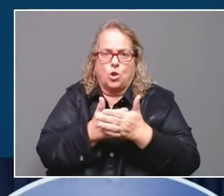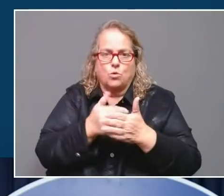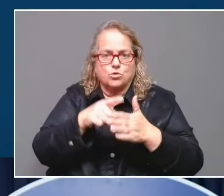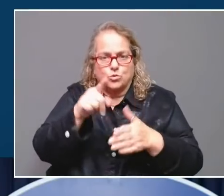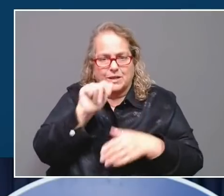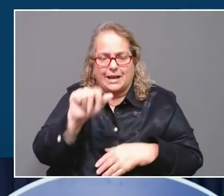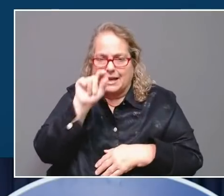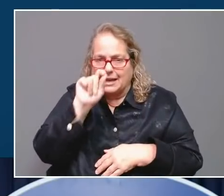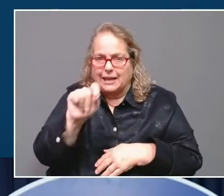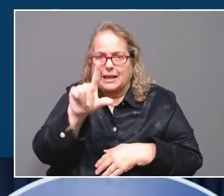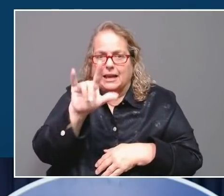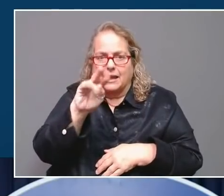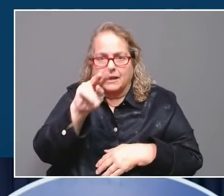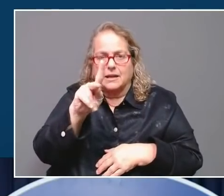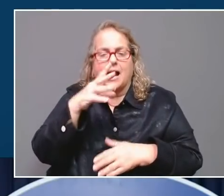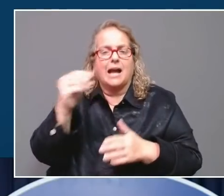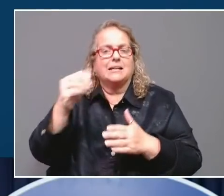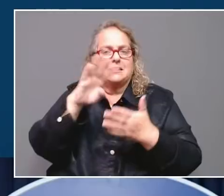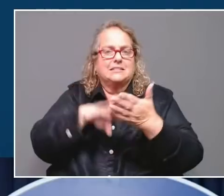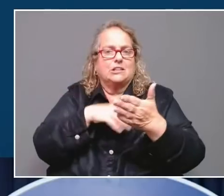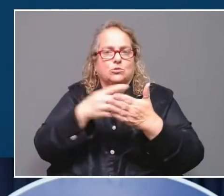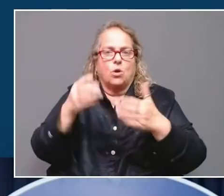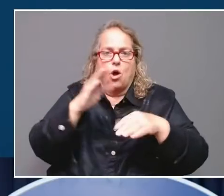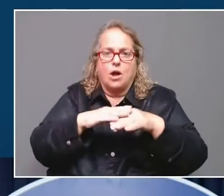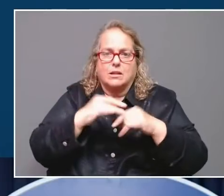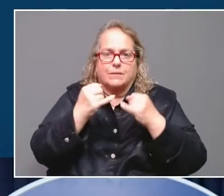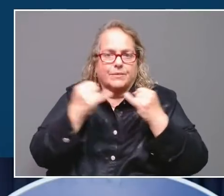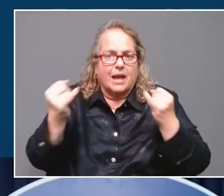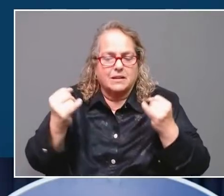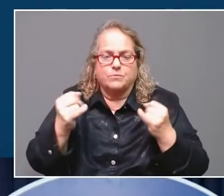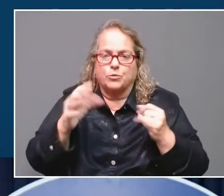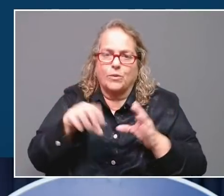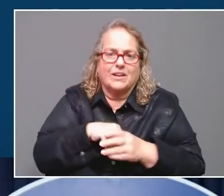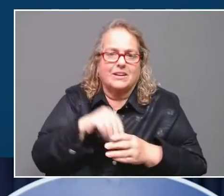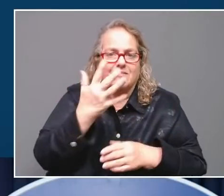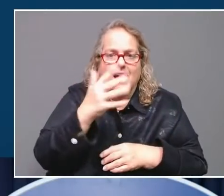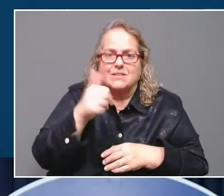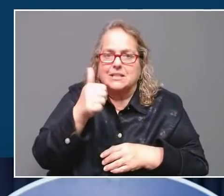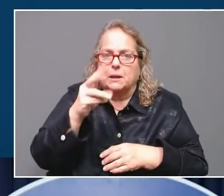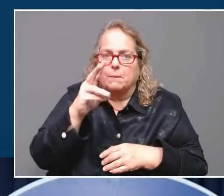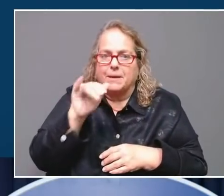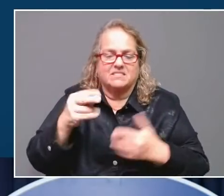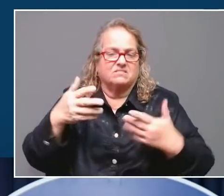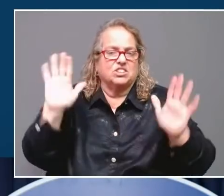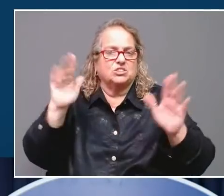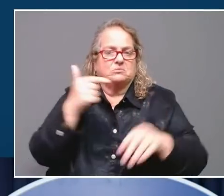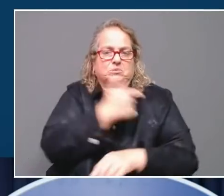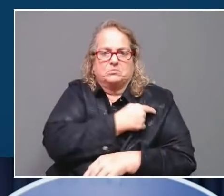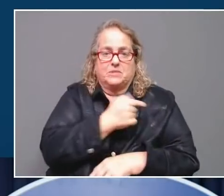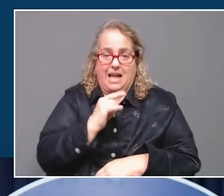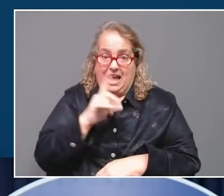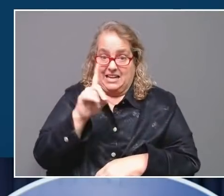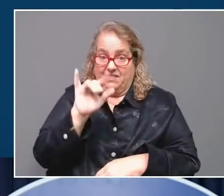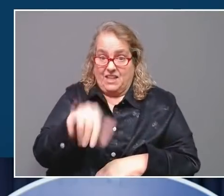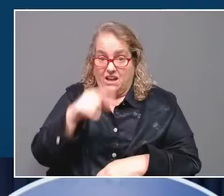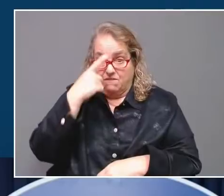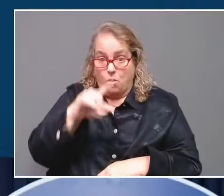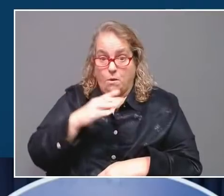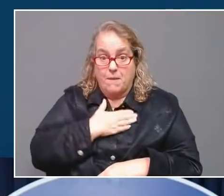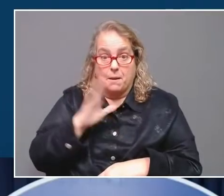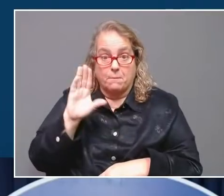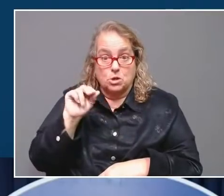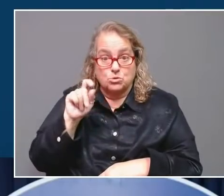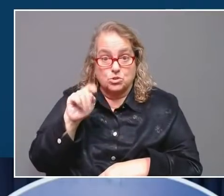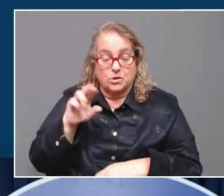and often you can schedule it online, and in the span of 5 to 10 minutes be finished. I did that for my booster and went to a Kroger, and it